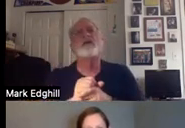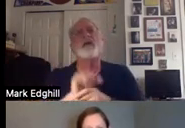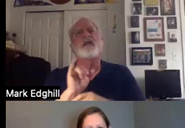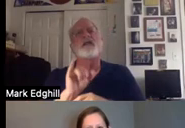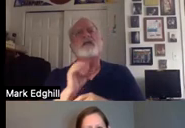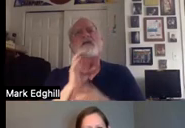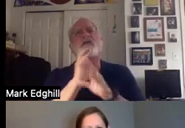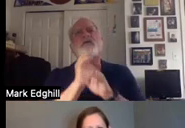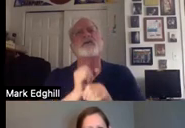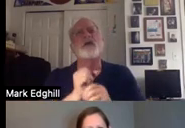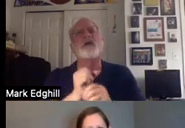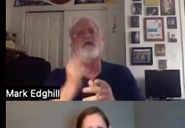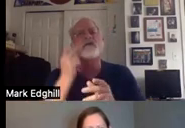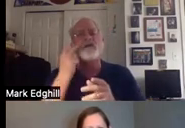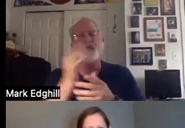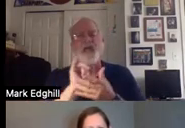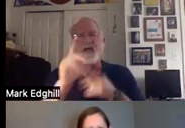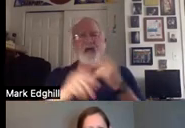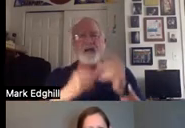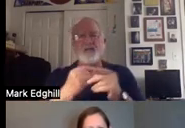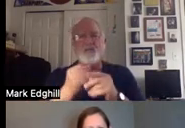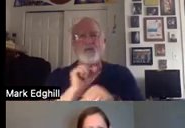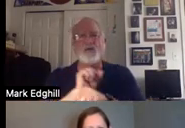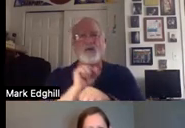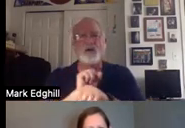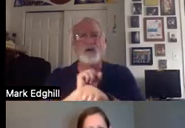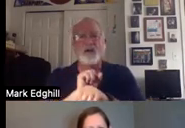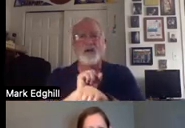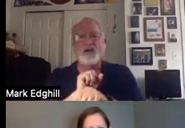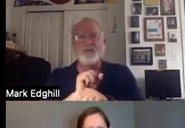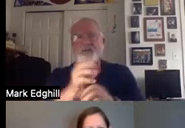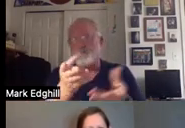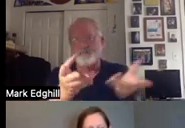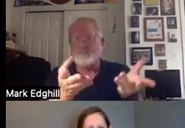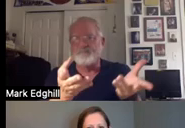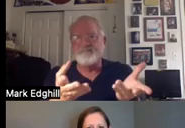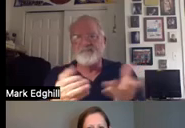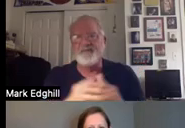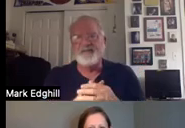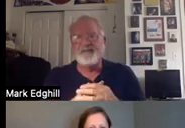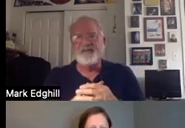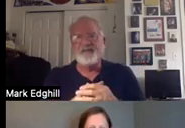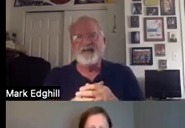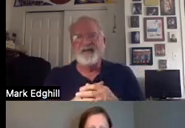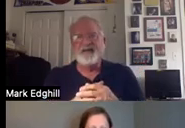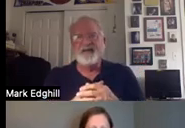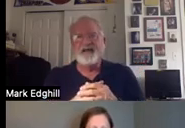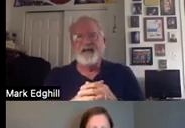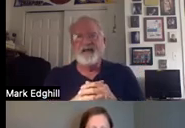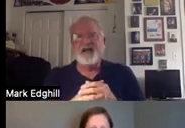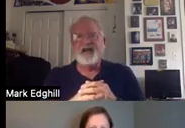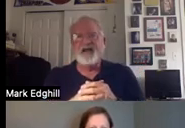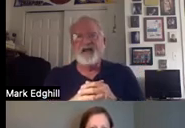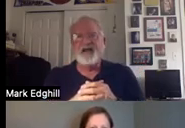it. Stand here and look at it and just, I've never seen anything like that kind of work. Yeah, here's